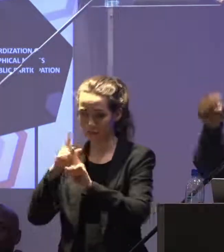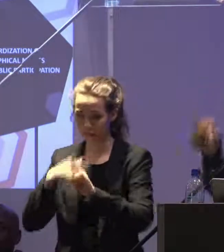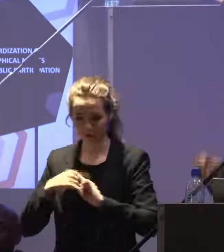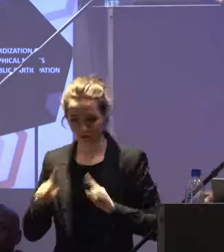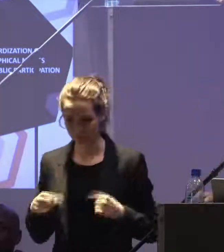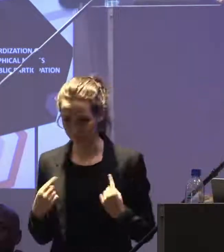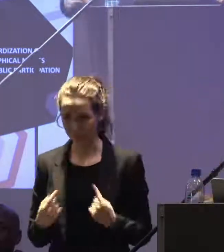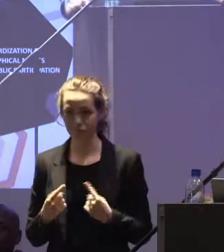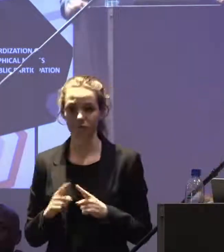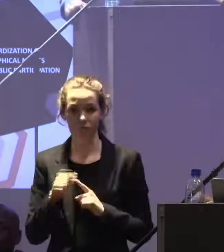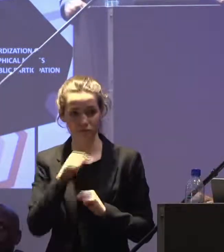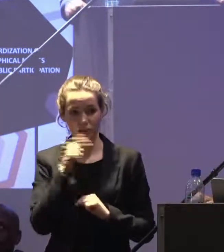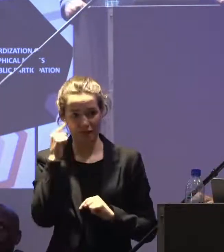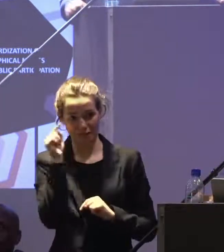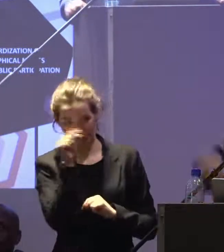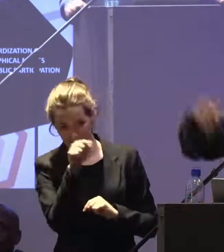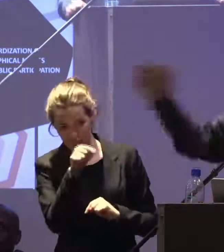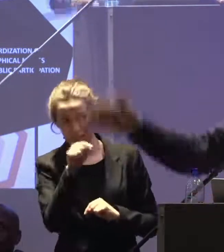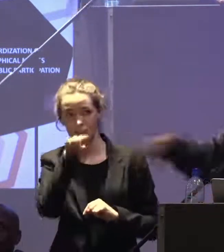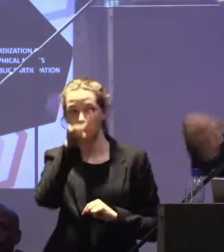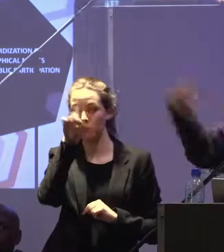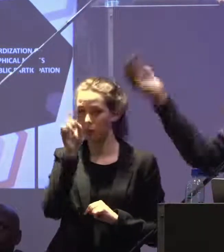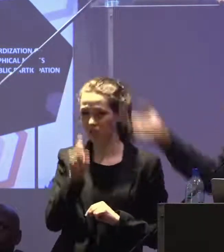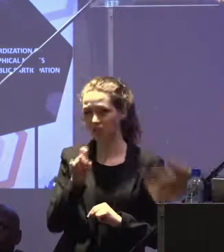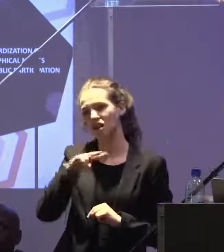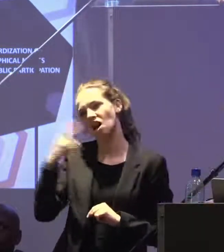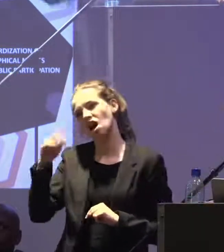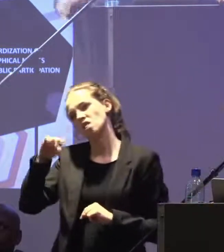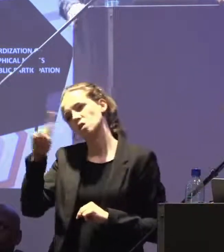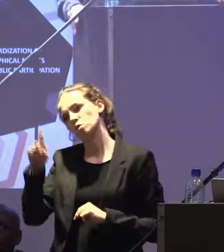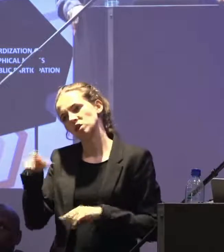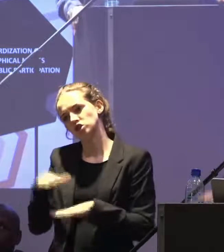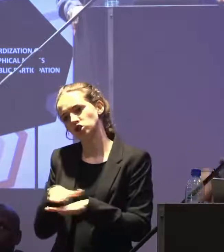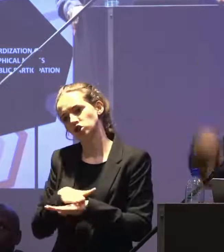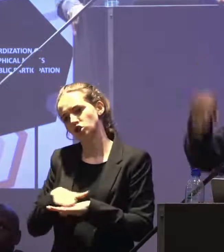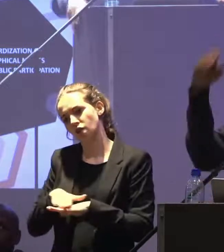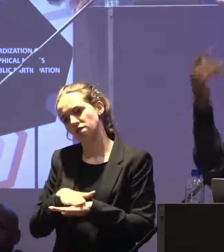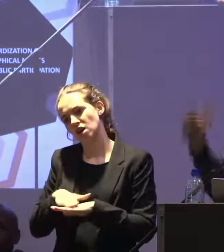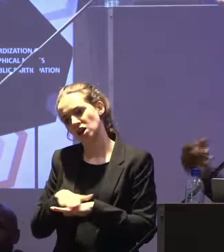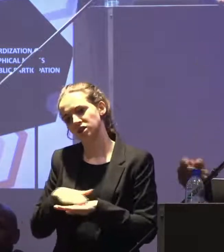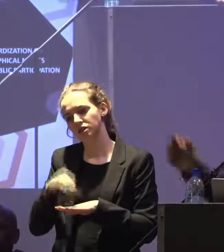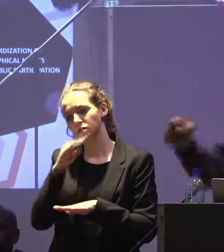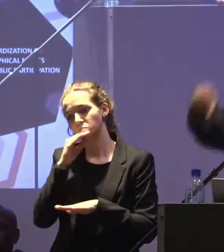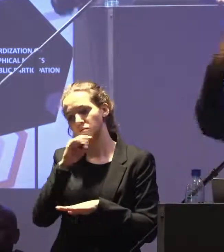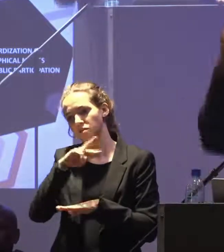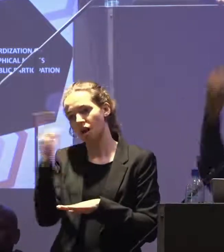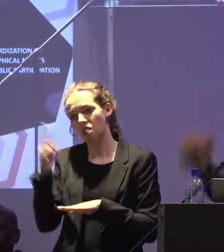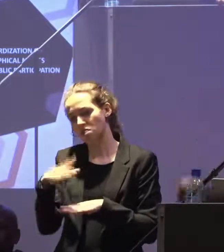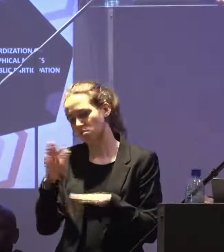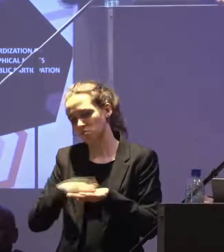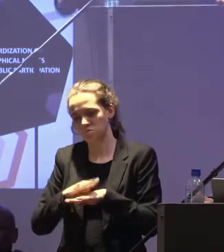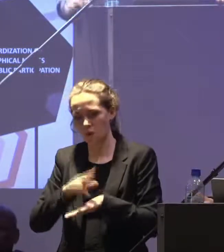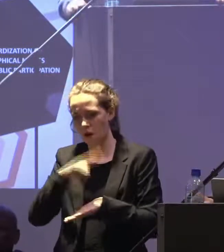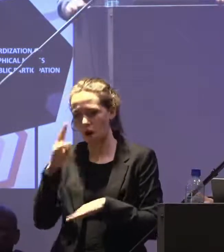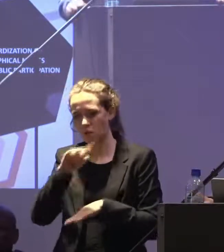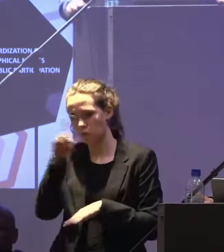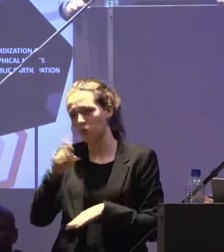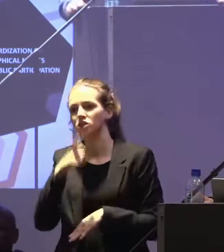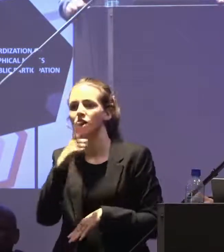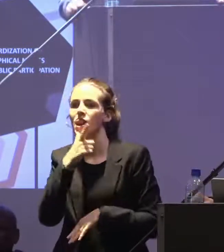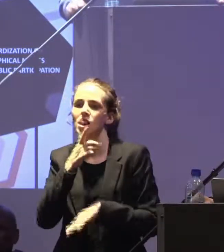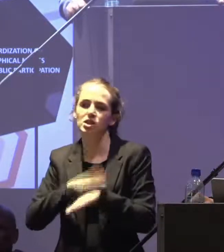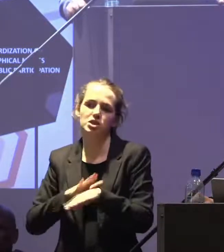question. All others are superficial. They're very unnecessary. You can ask me that over lunch.